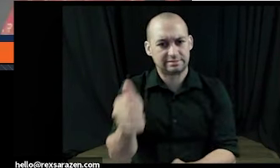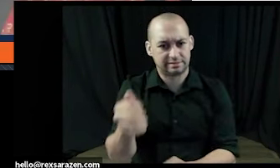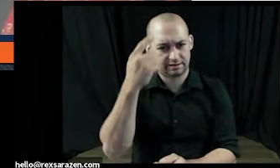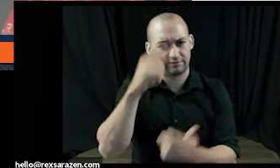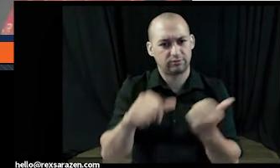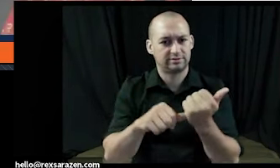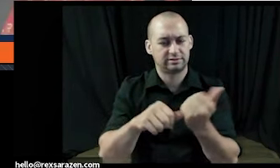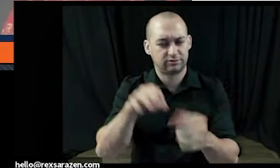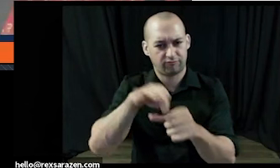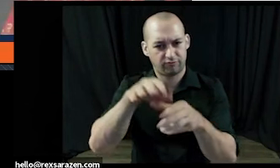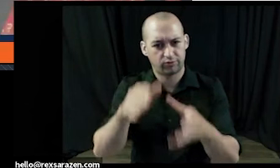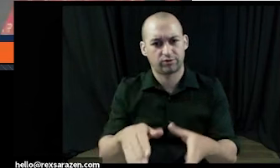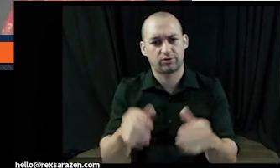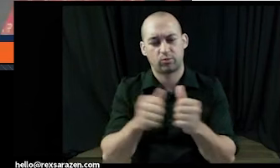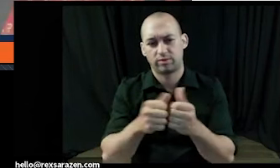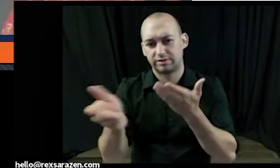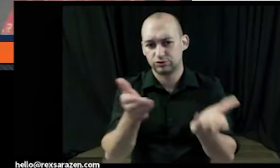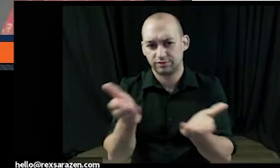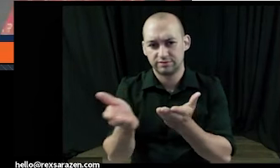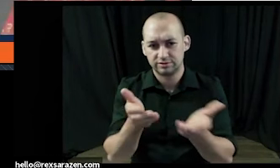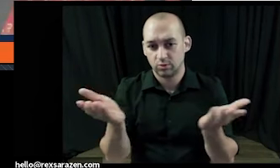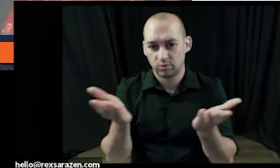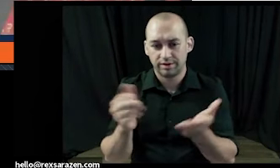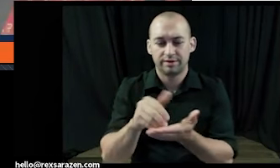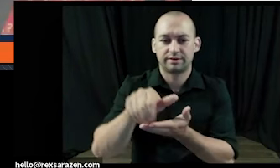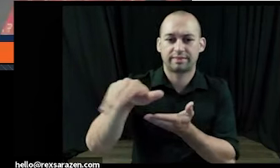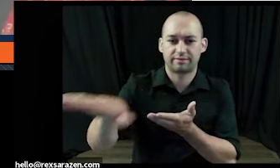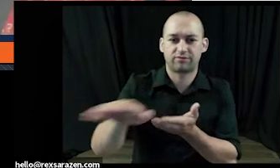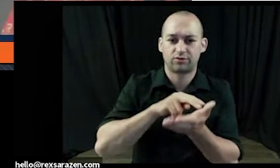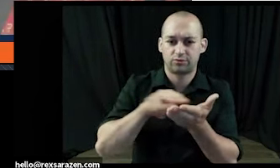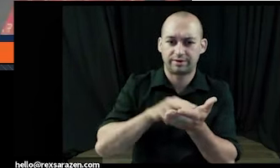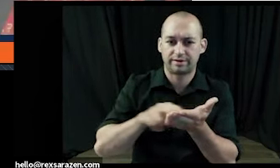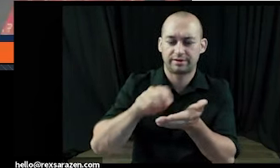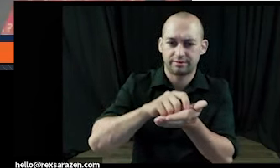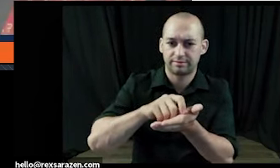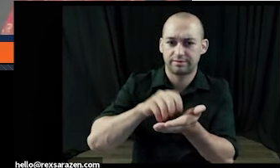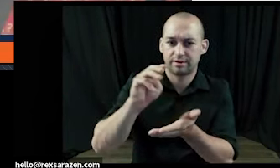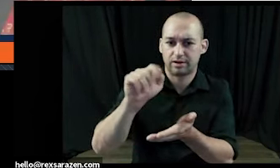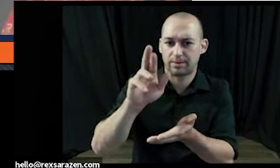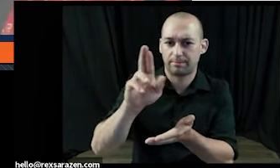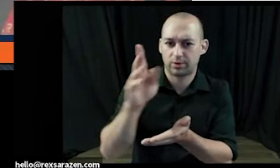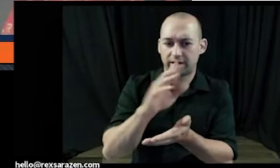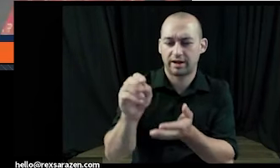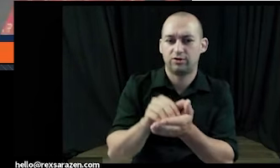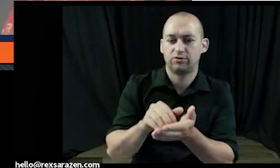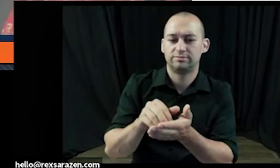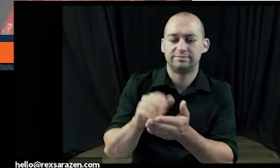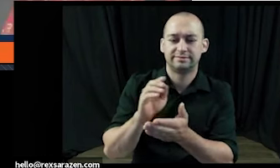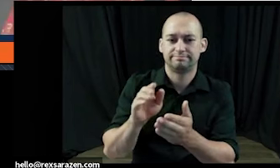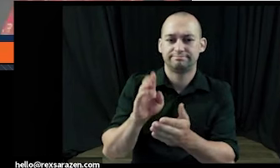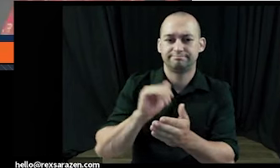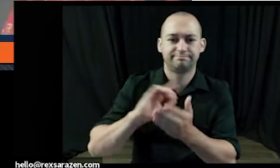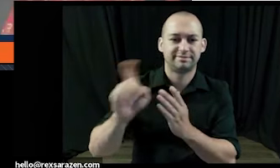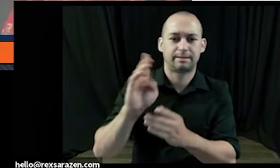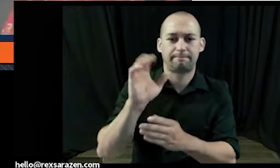following services: delivering, reading, marking, and returning vote by mail ballot to voters who